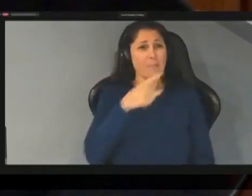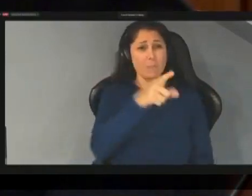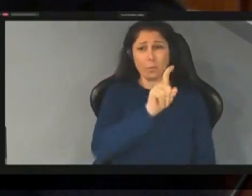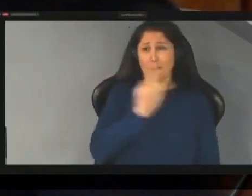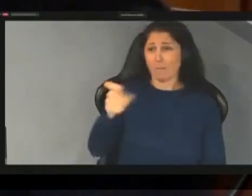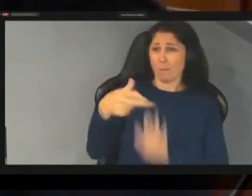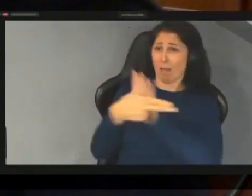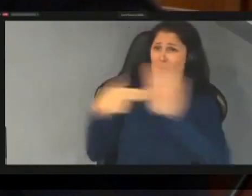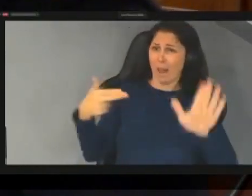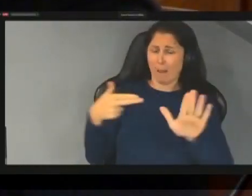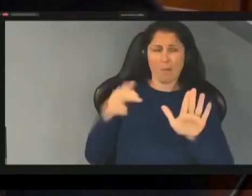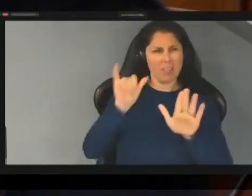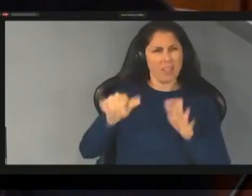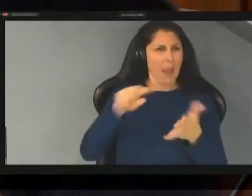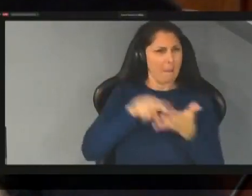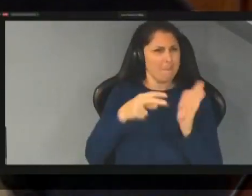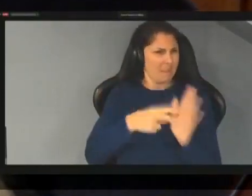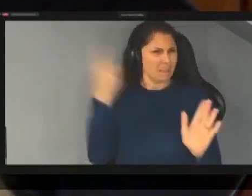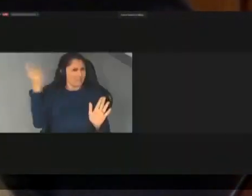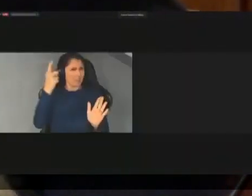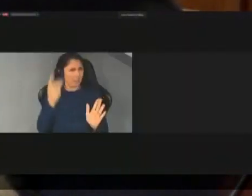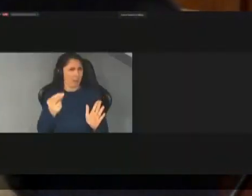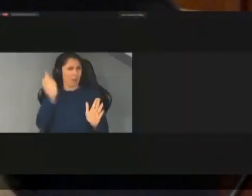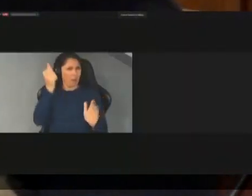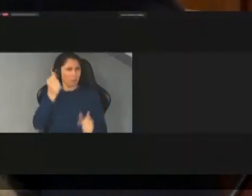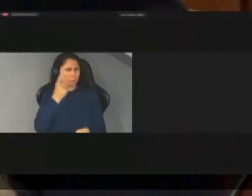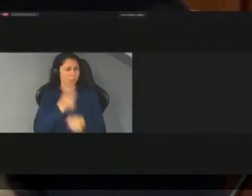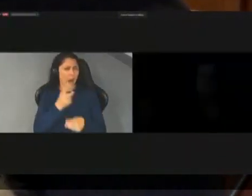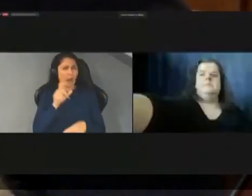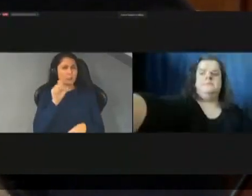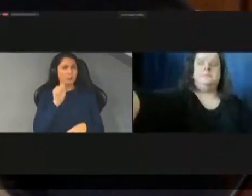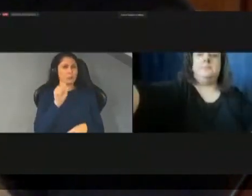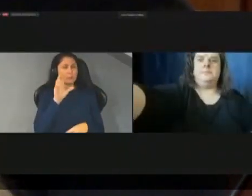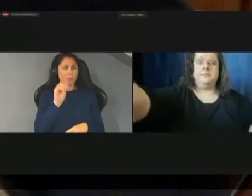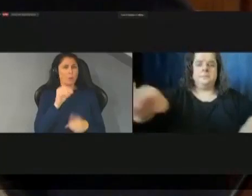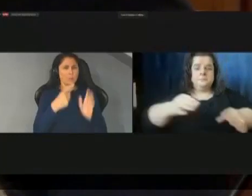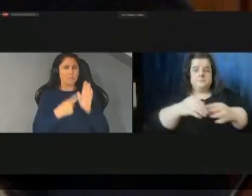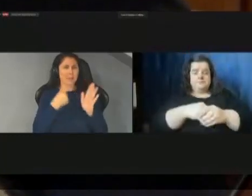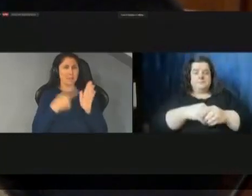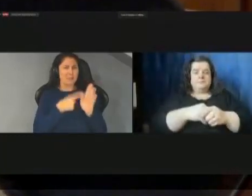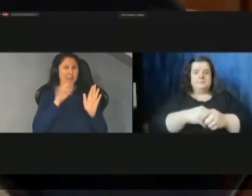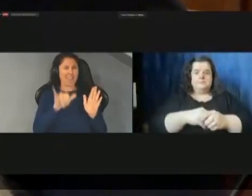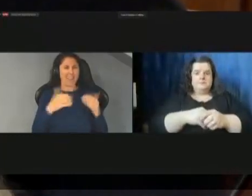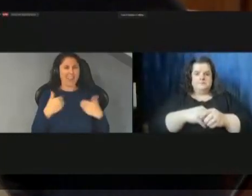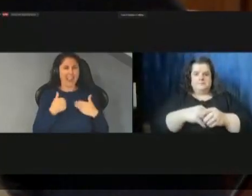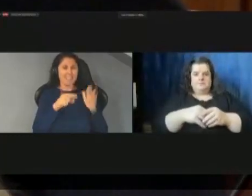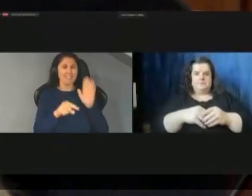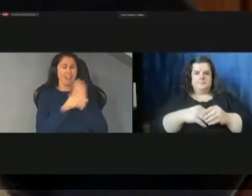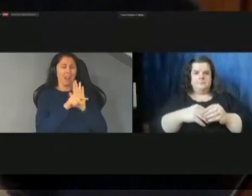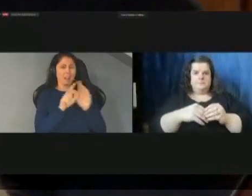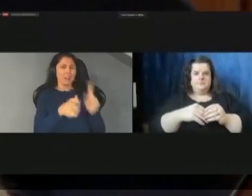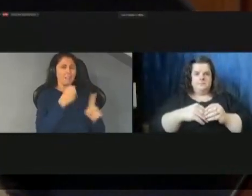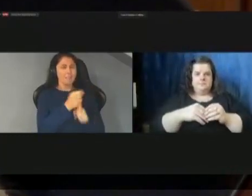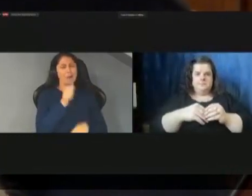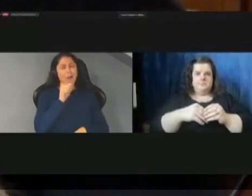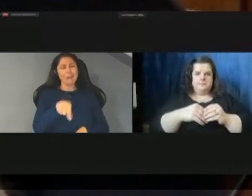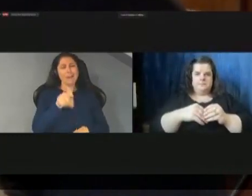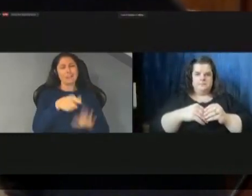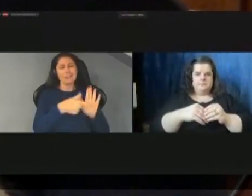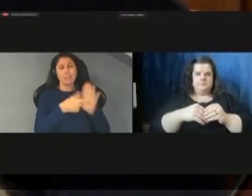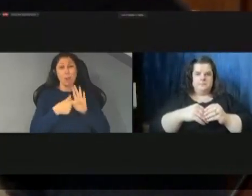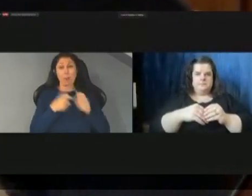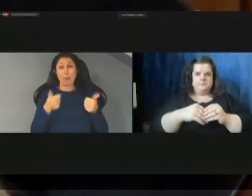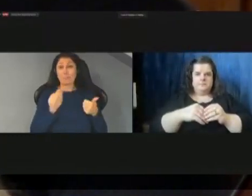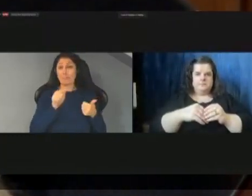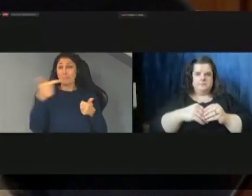it means something all of a sudden, right? Mm-hmm. And so, so sometimes that has negative impacts unnecessarily. And in our case,